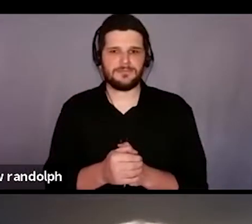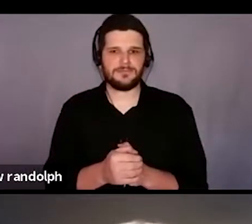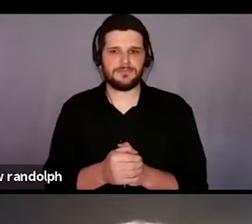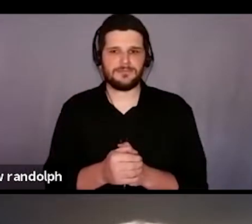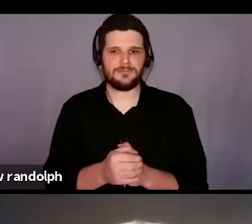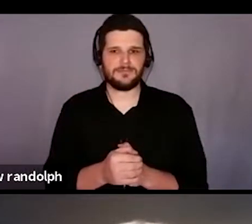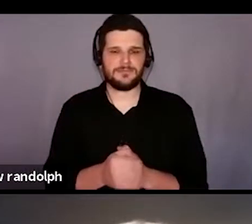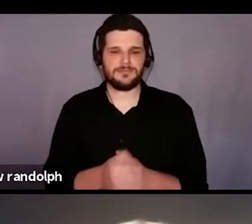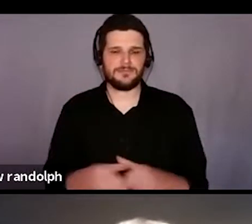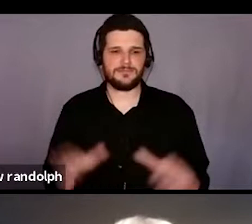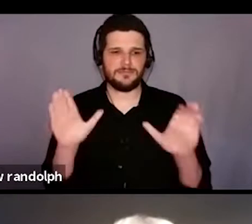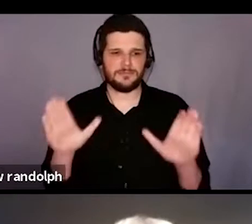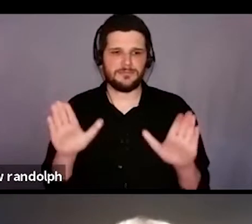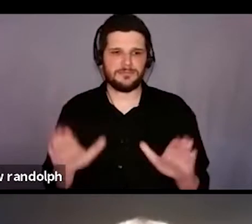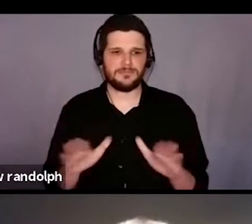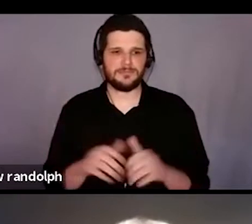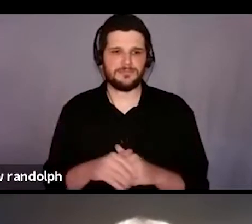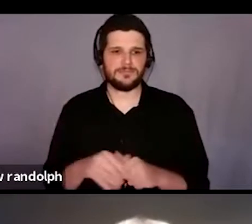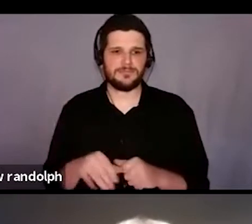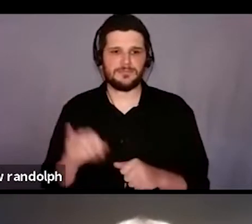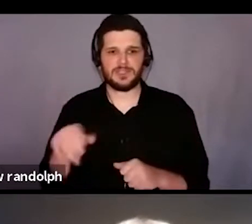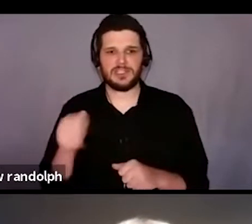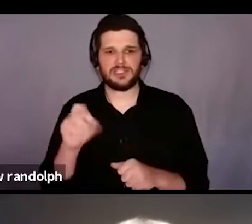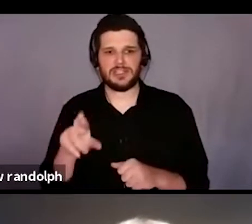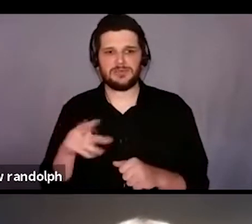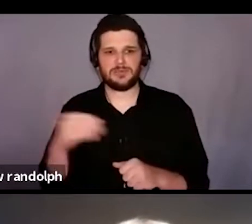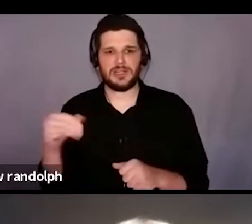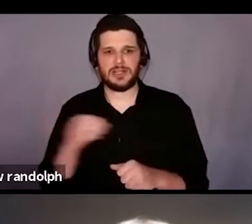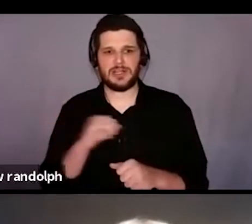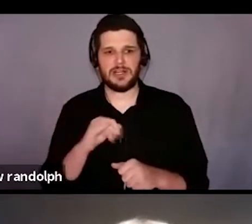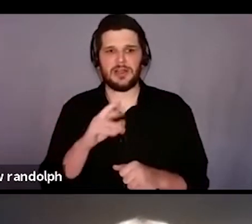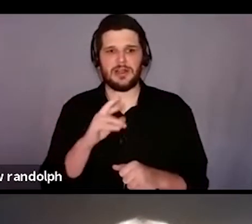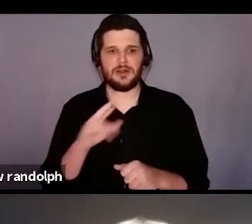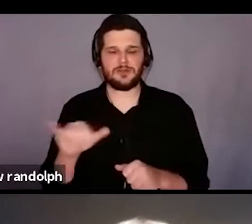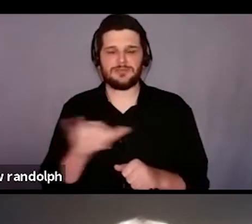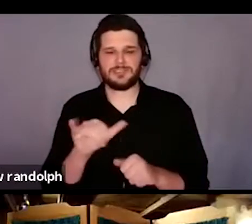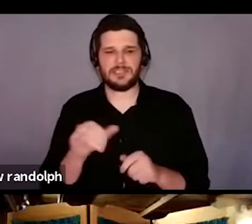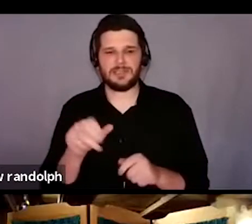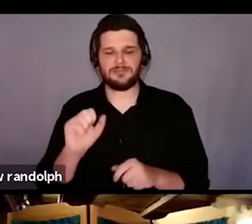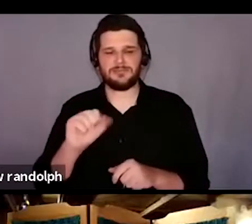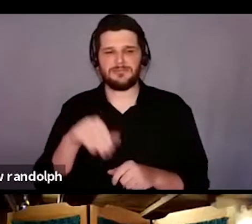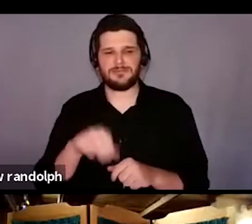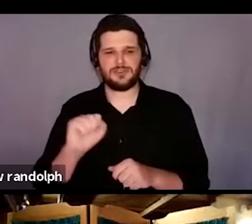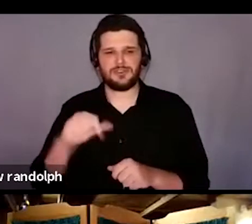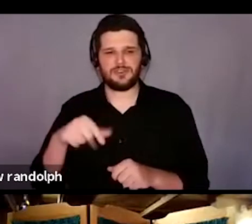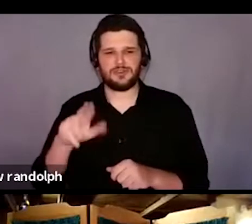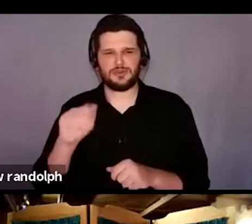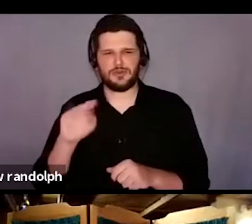Awesome. Jasper and I are also on the Musqueam, Squamish, and Tsleil-Waututh.